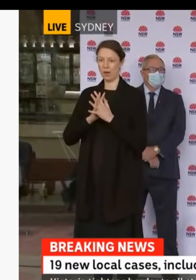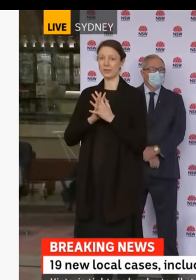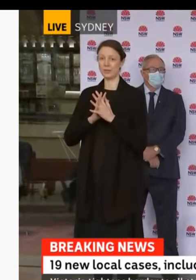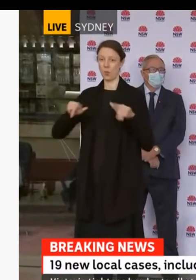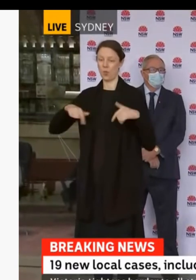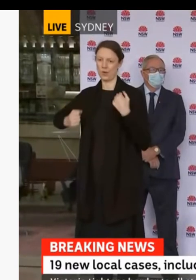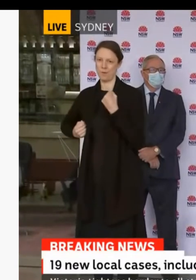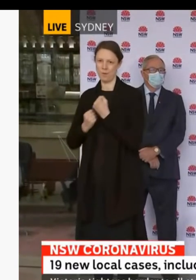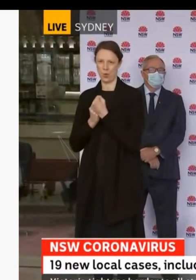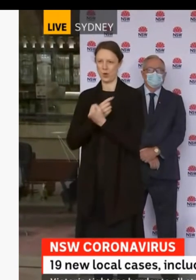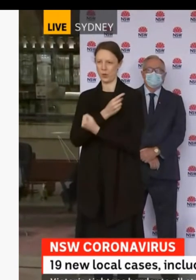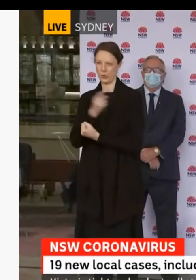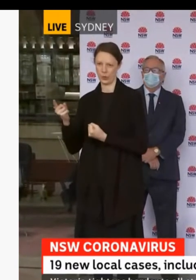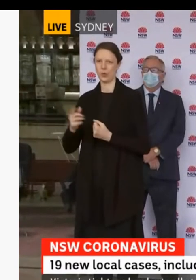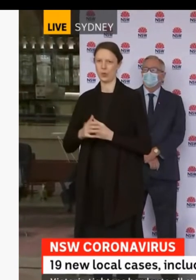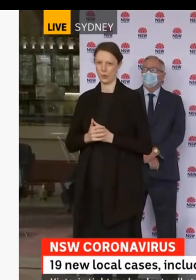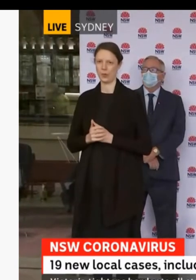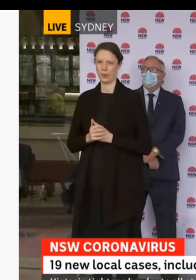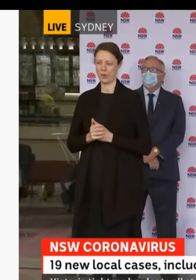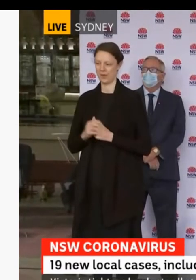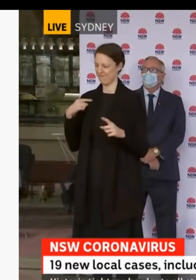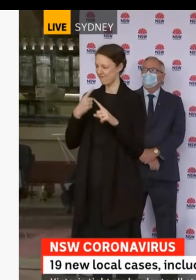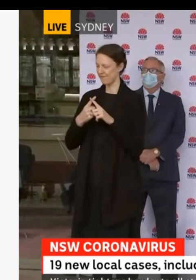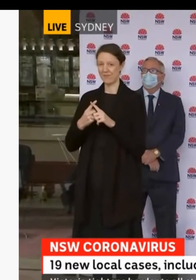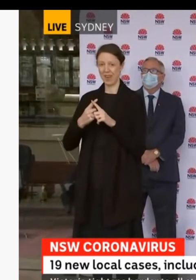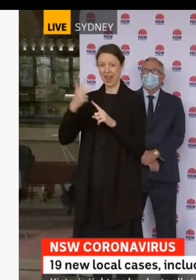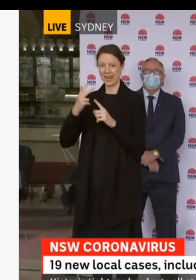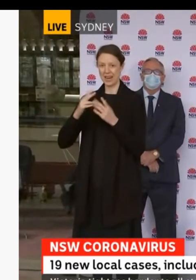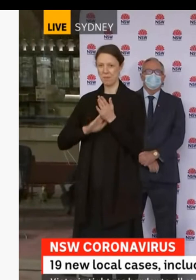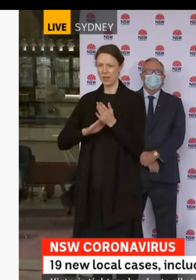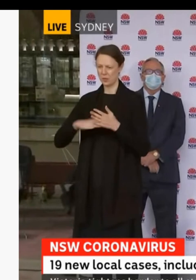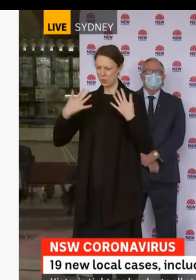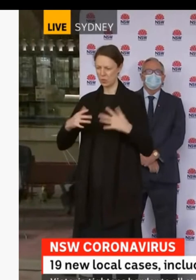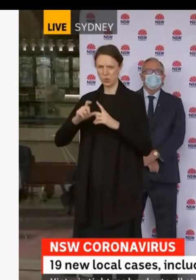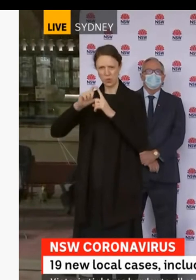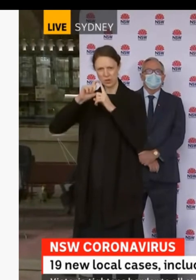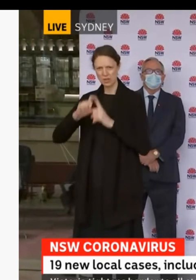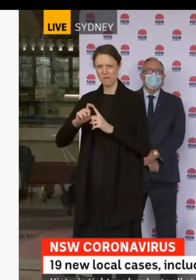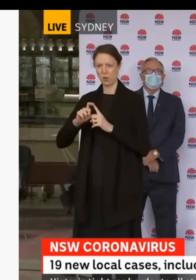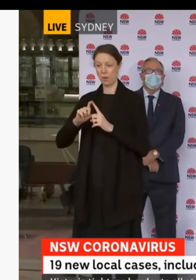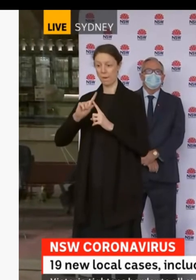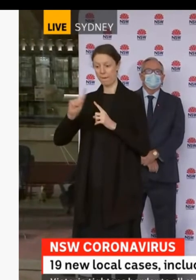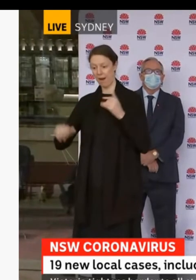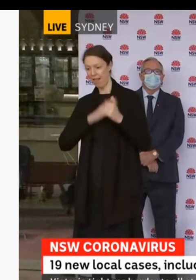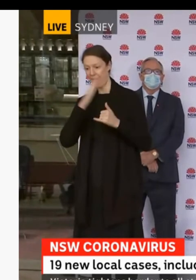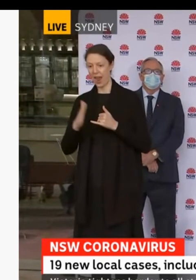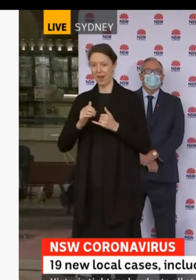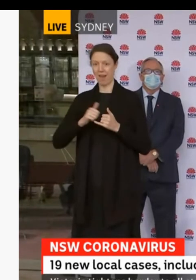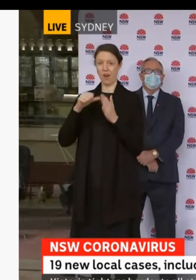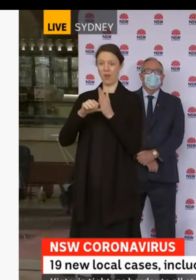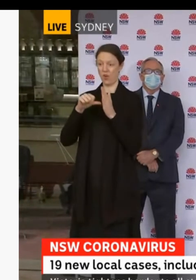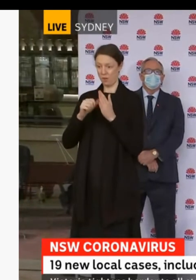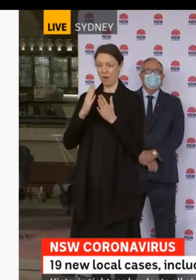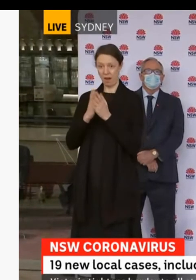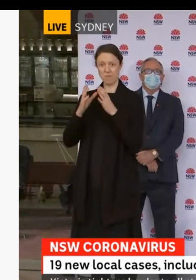We've had a very difficult 18 months here in New South Wales, but we've come out stronger the other end. Our economy is larger than it